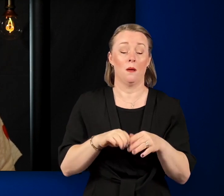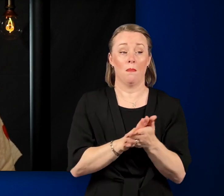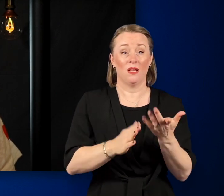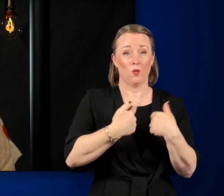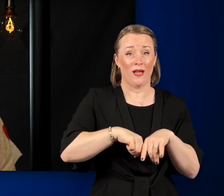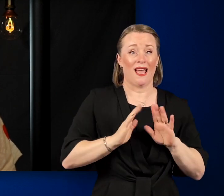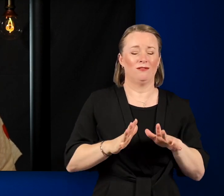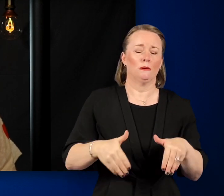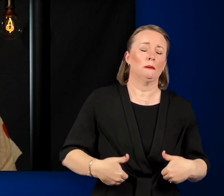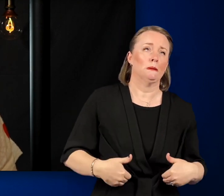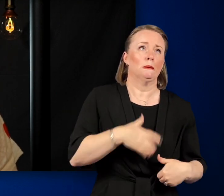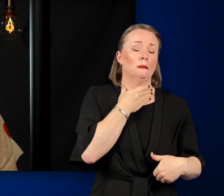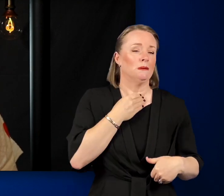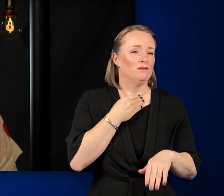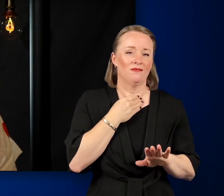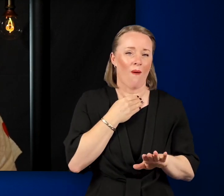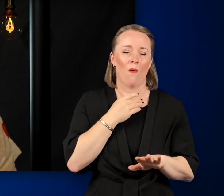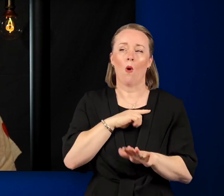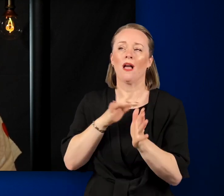hunger and thirst again.